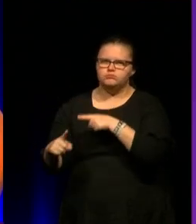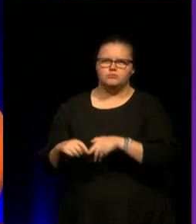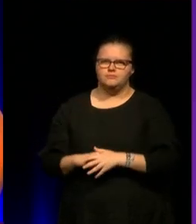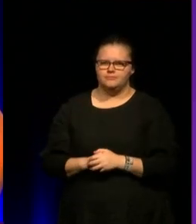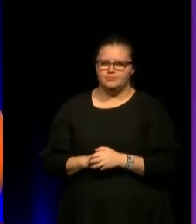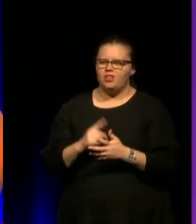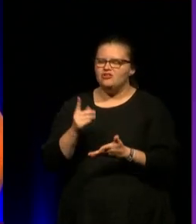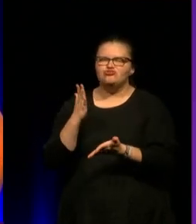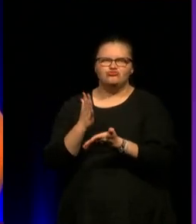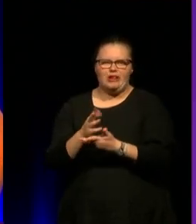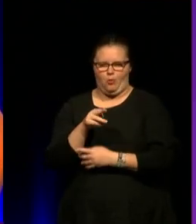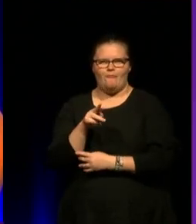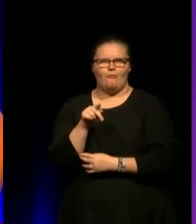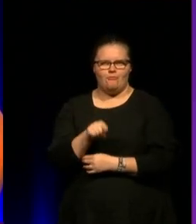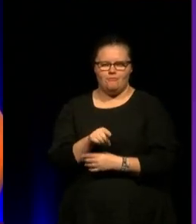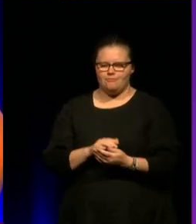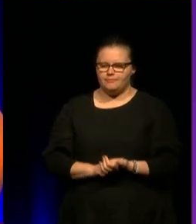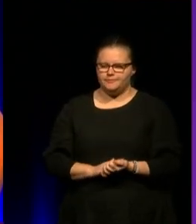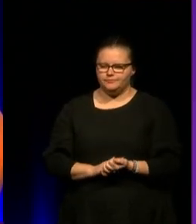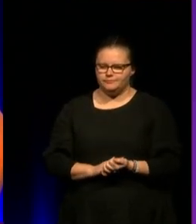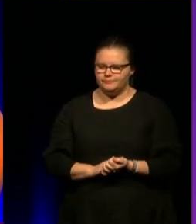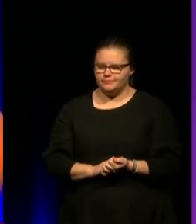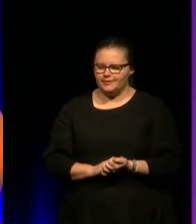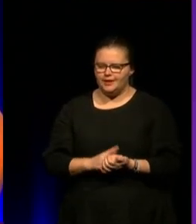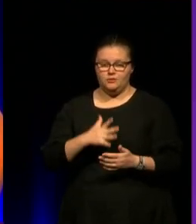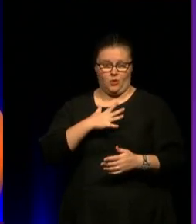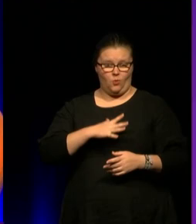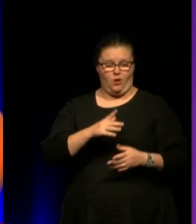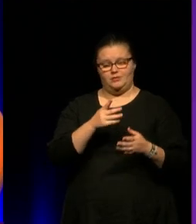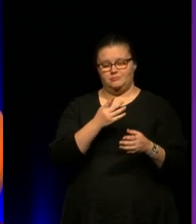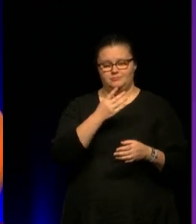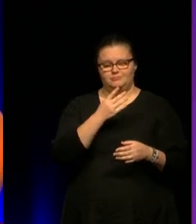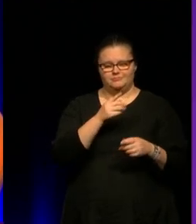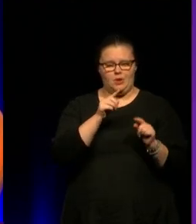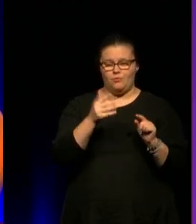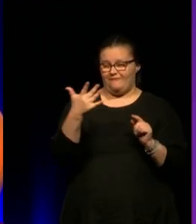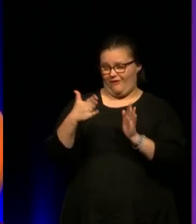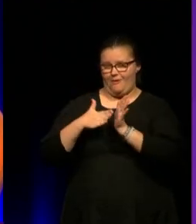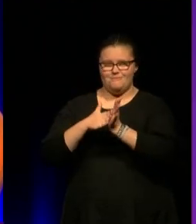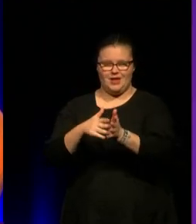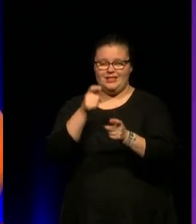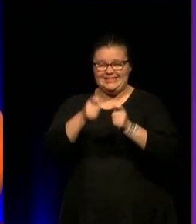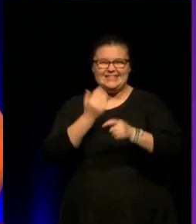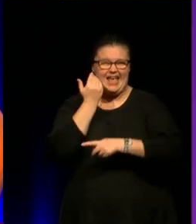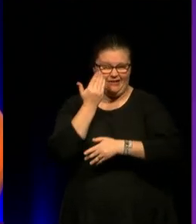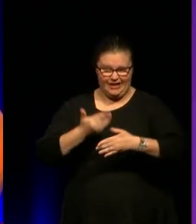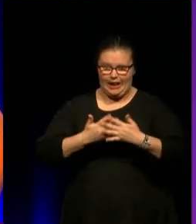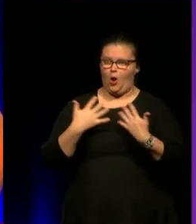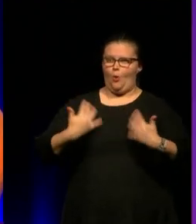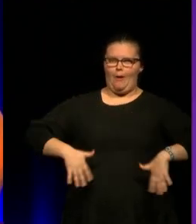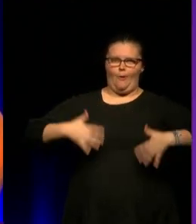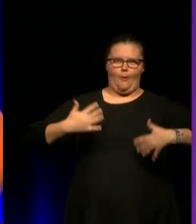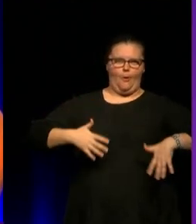really what it was about. To do that, they want us to be able to make 500,000 tests a day. So quite a, that's a lot of tests, that's a lot of